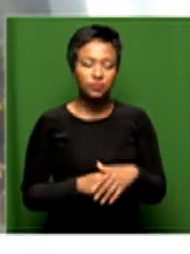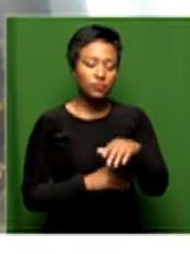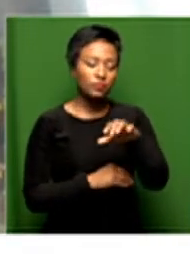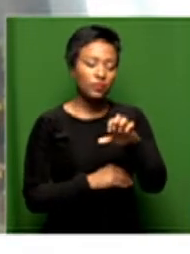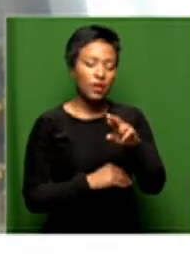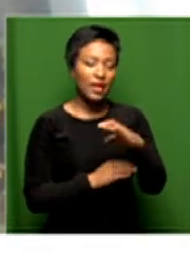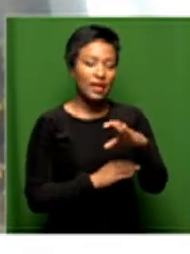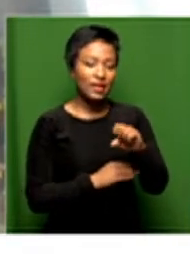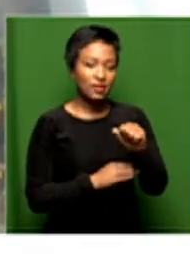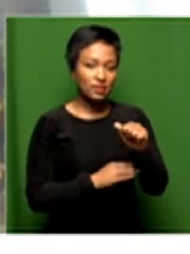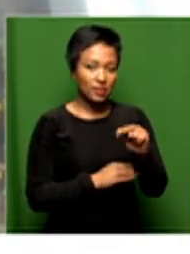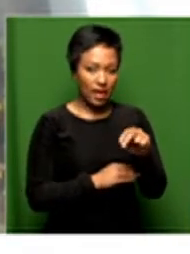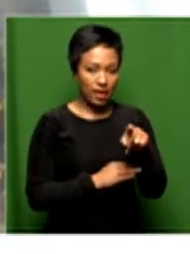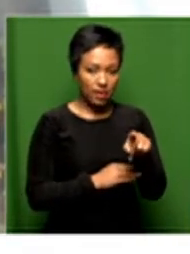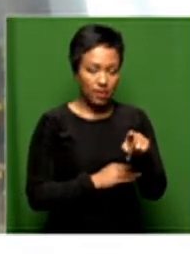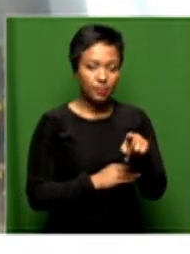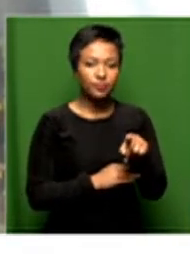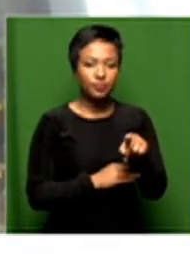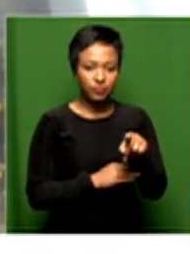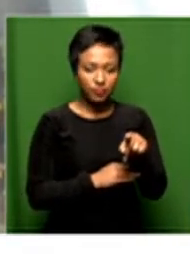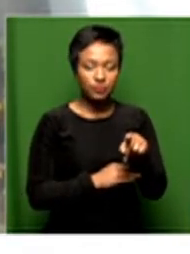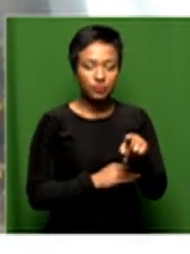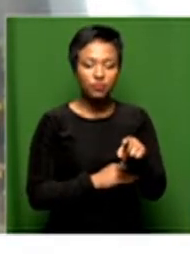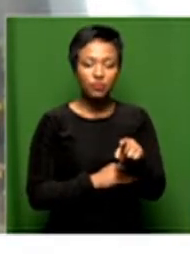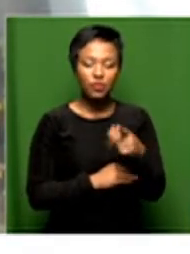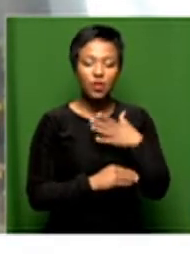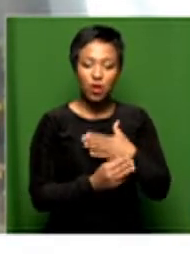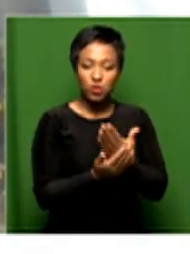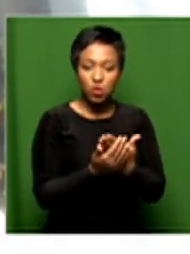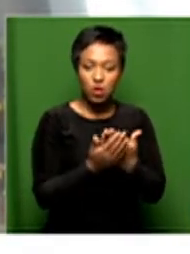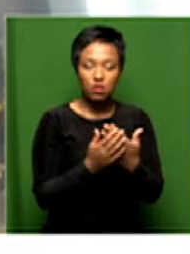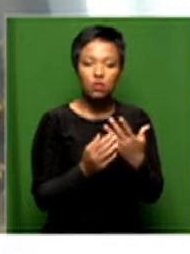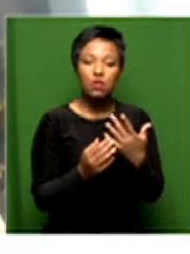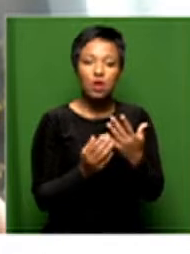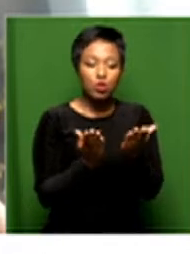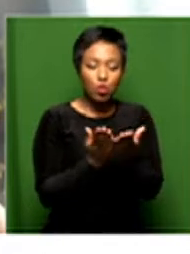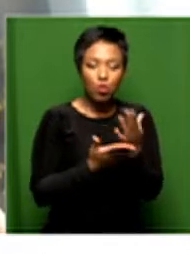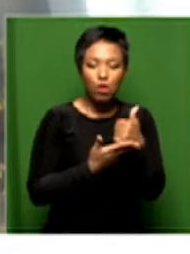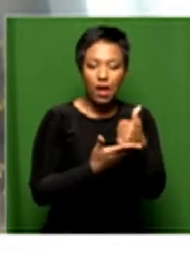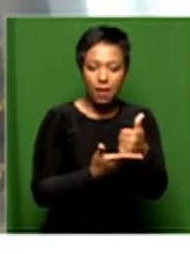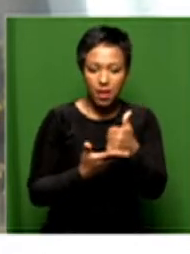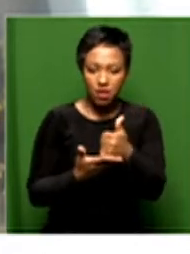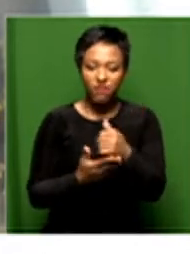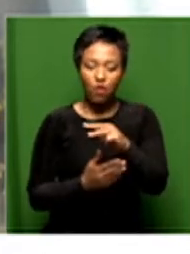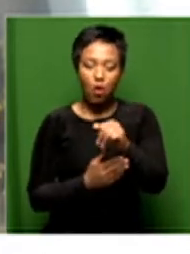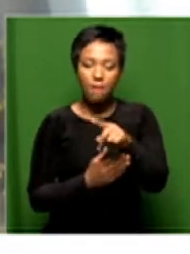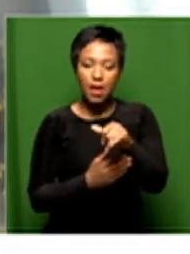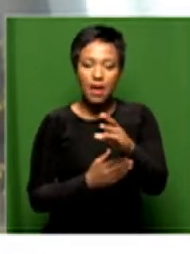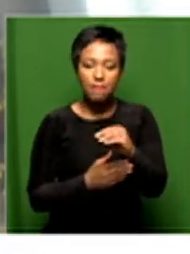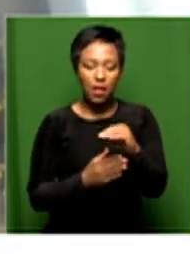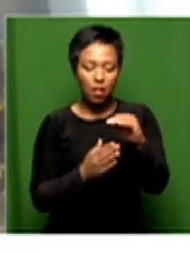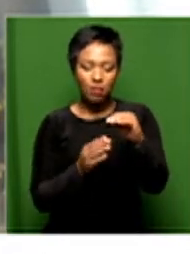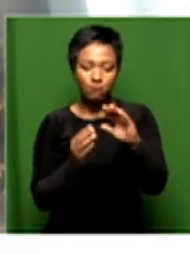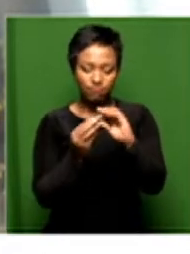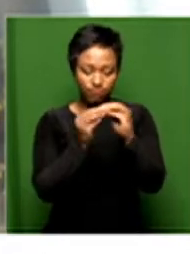really signed up for is to be able to contribute to school connectivity mapping, which is